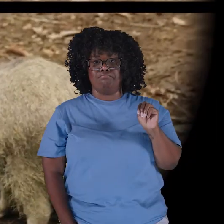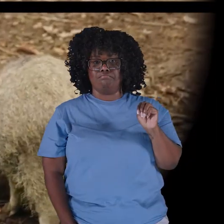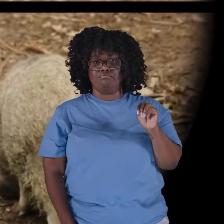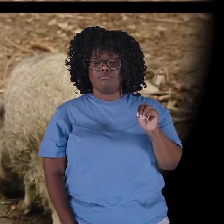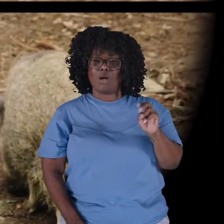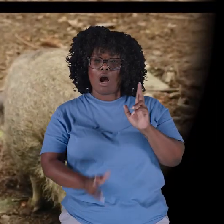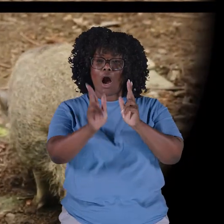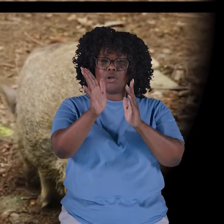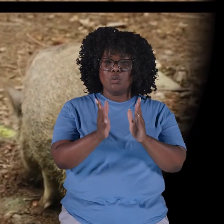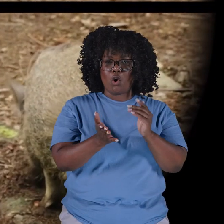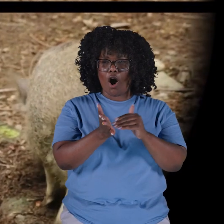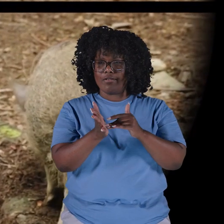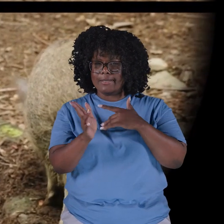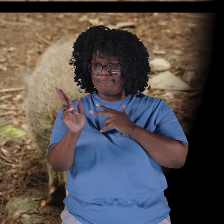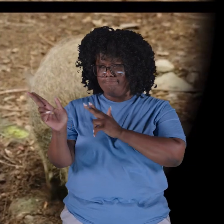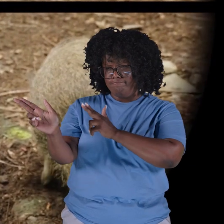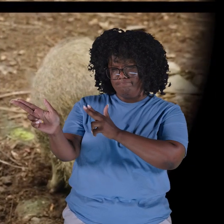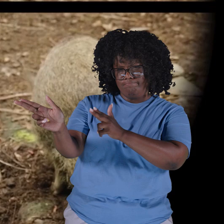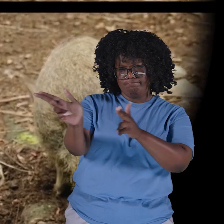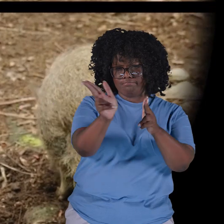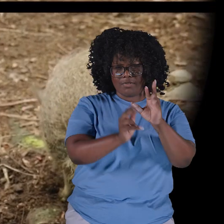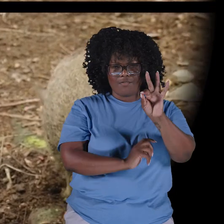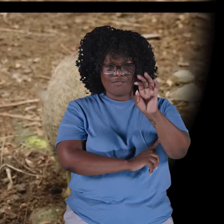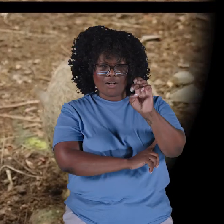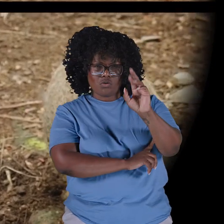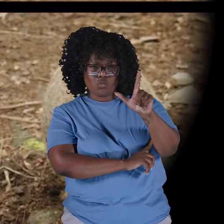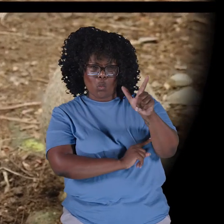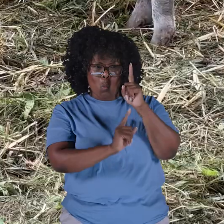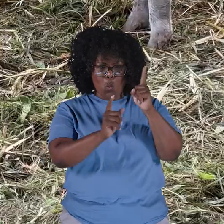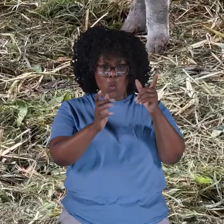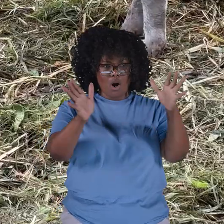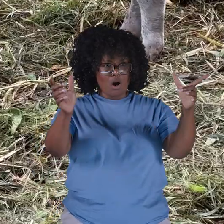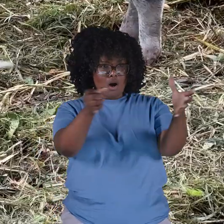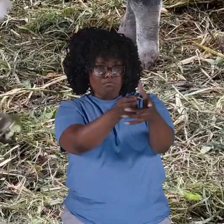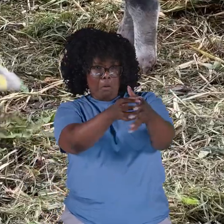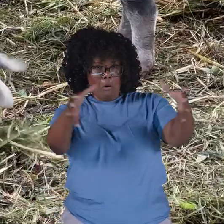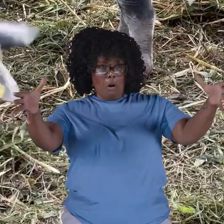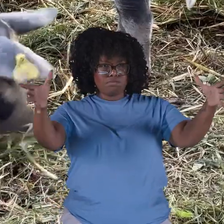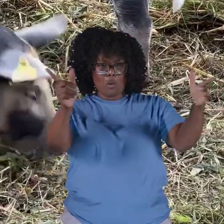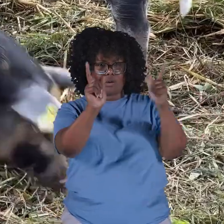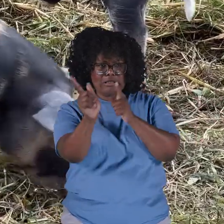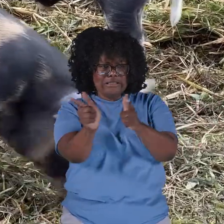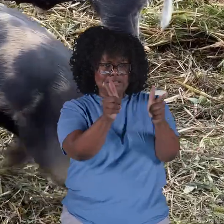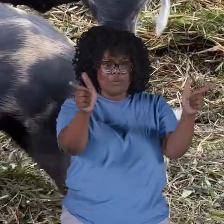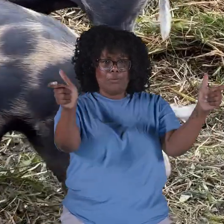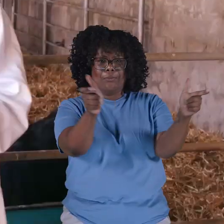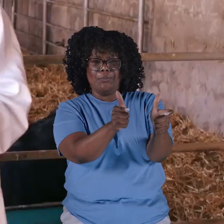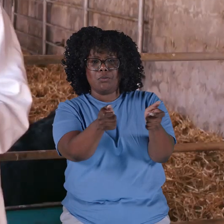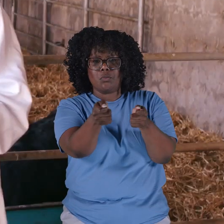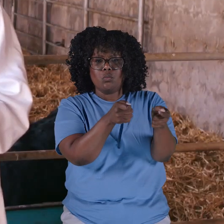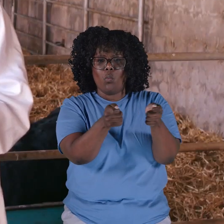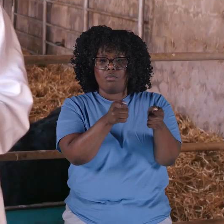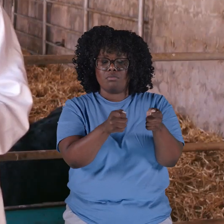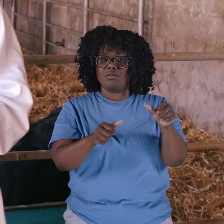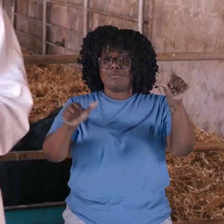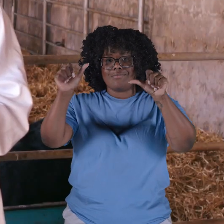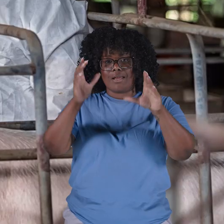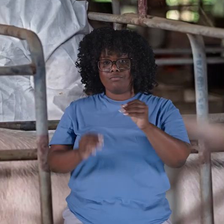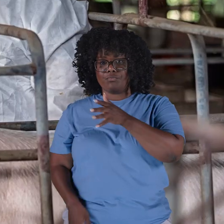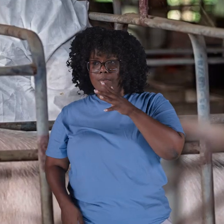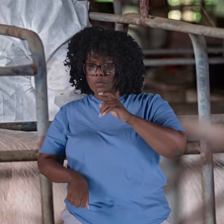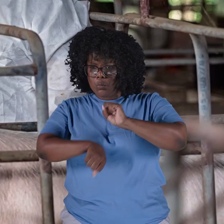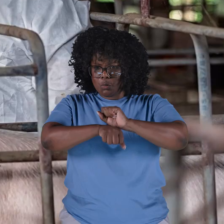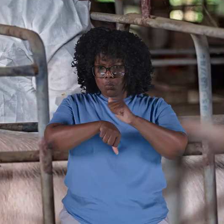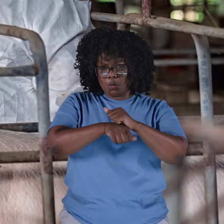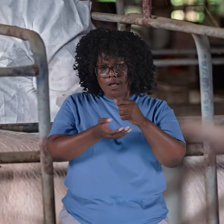Hunters hunt these feral pigs to control their populations and limit their damage. Scientists and farmers